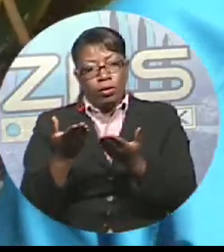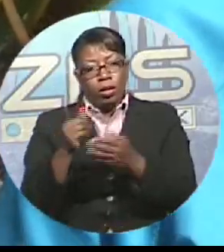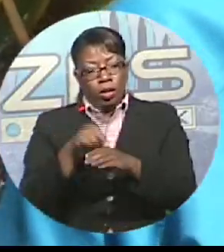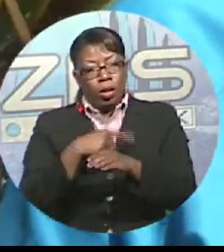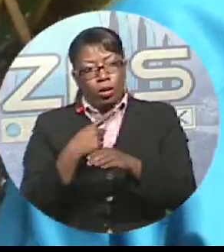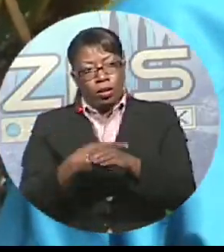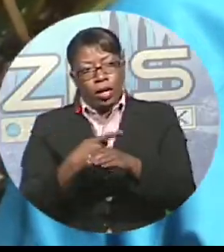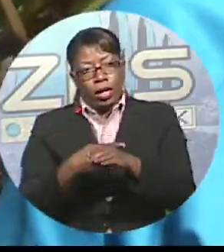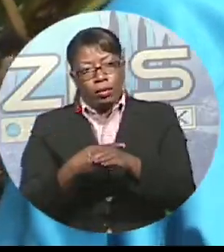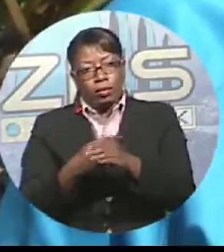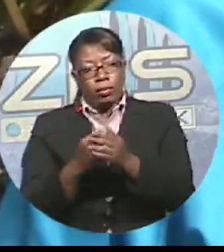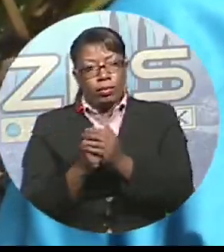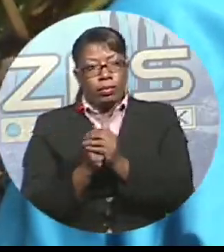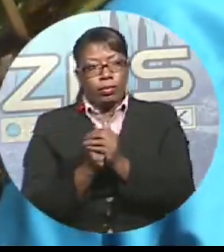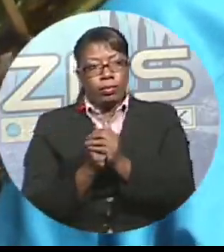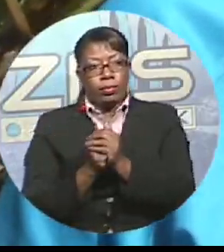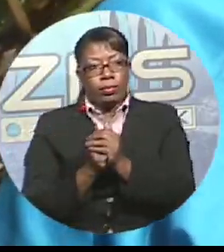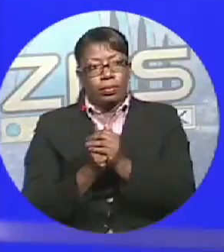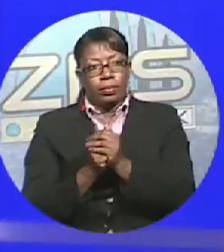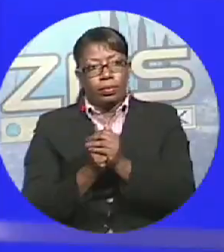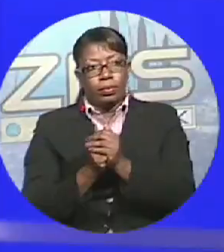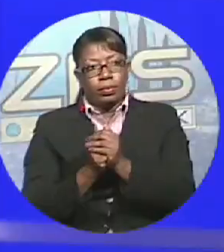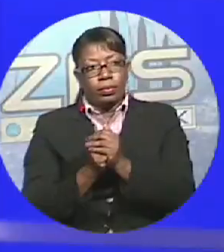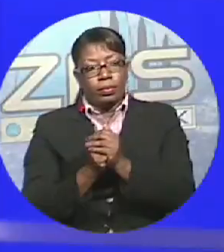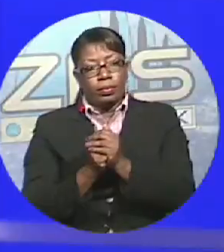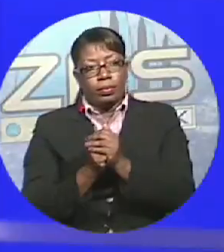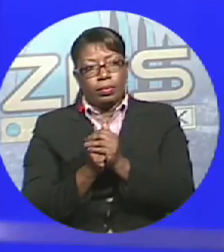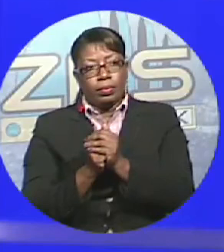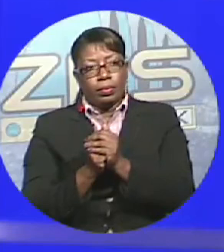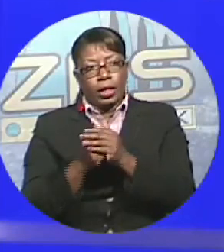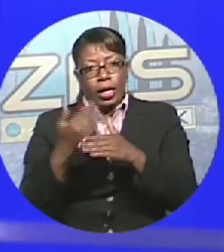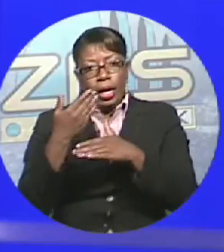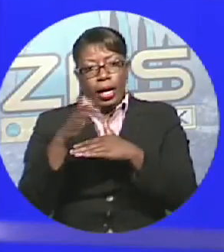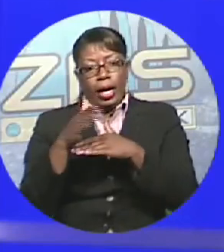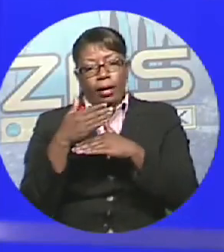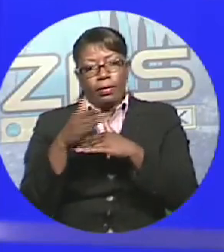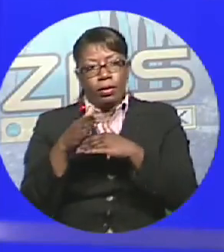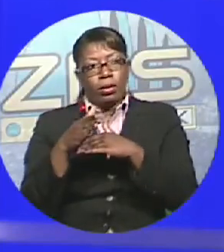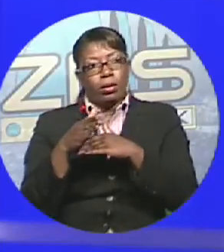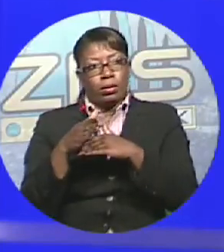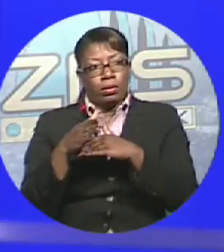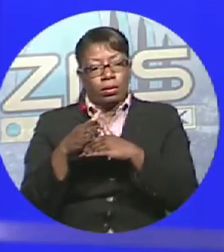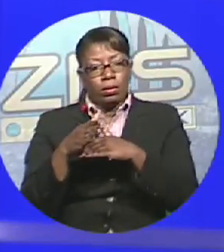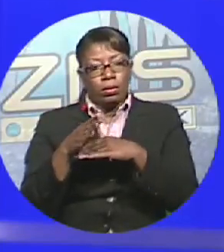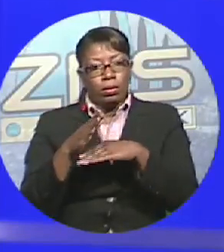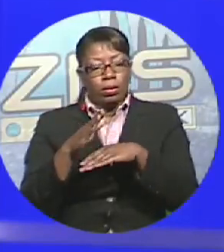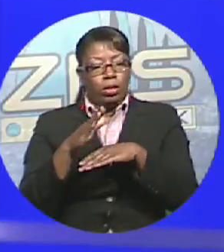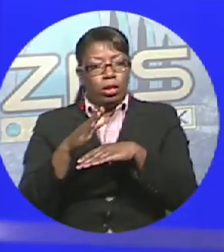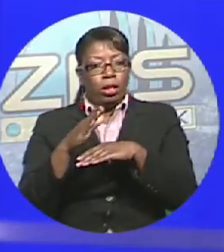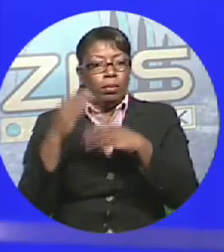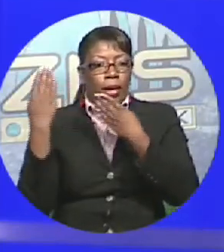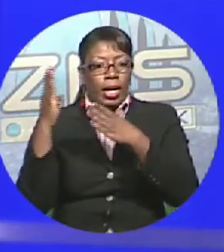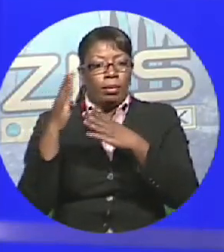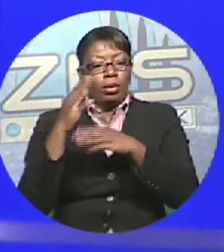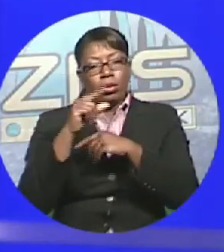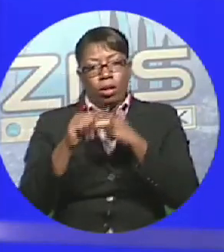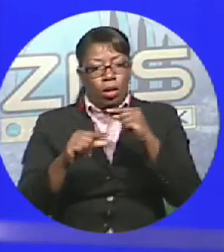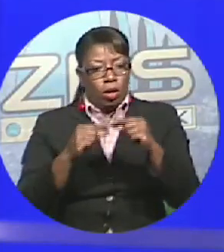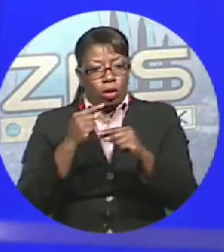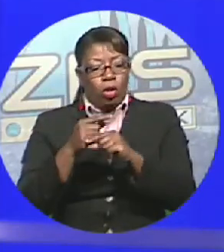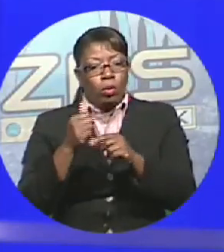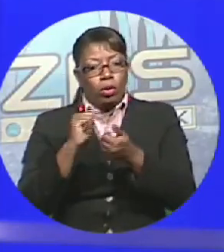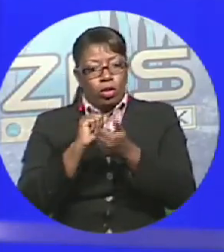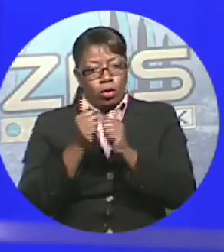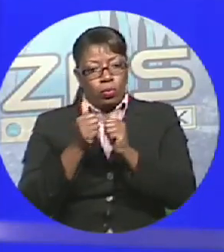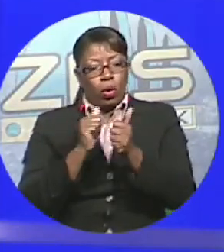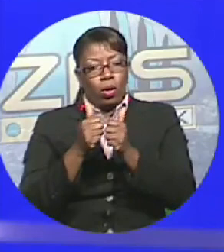if having Edney on that team would have made a big difference. After an extensive search, the Bahamas Global Sports Foundation, in conjunction with the